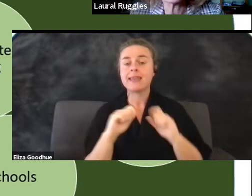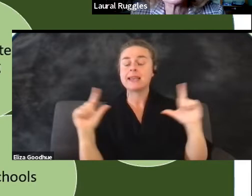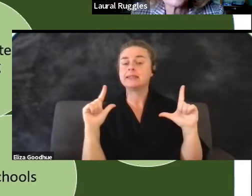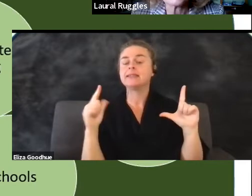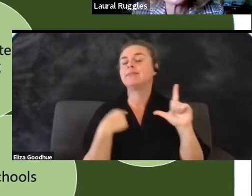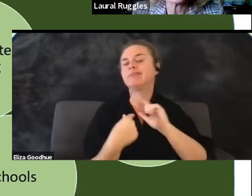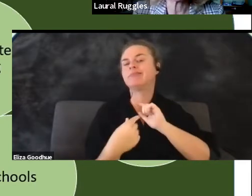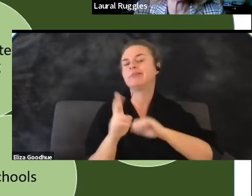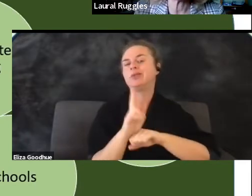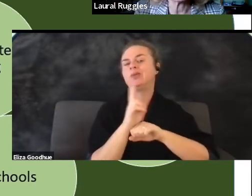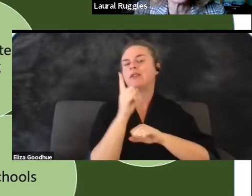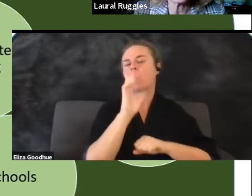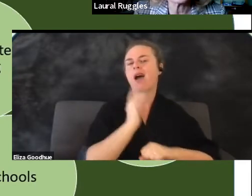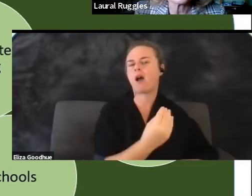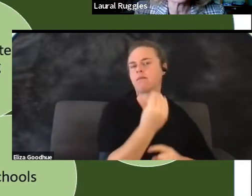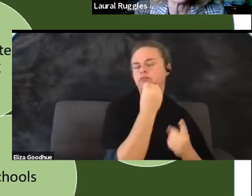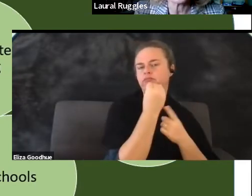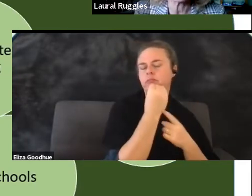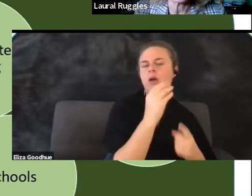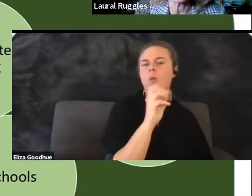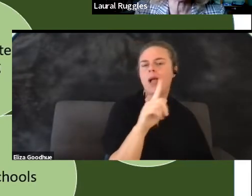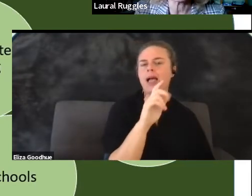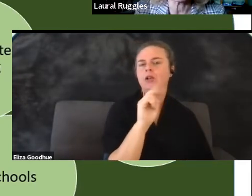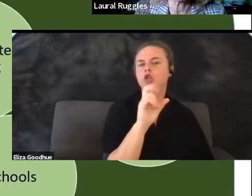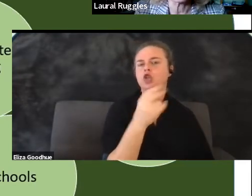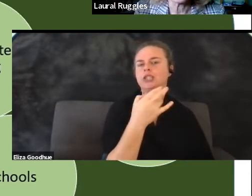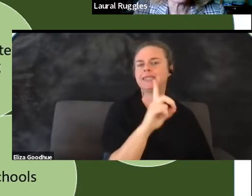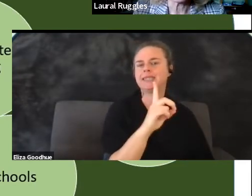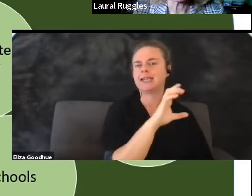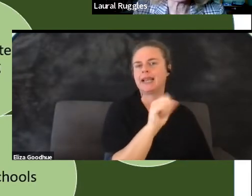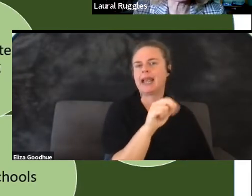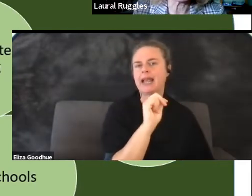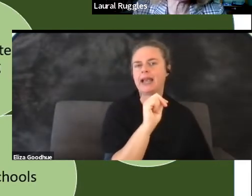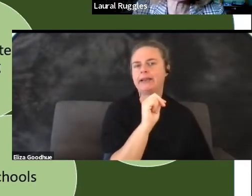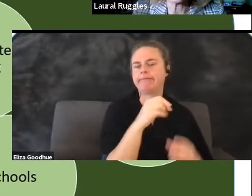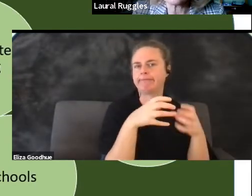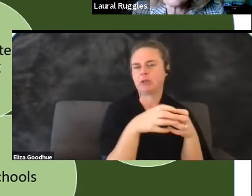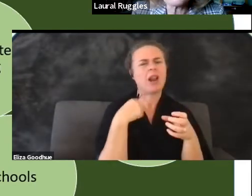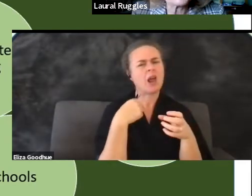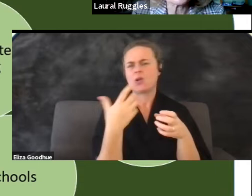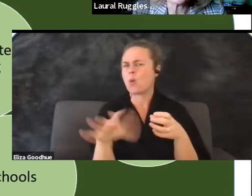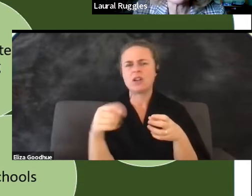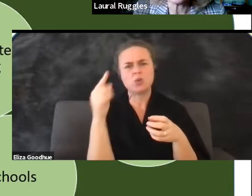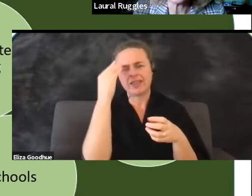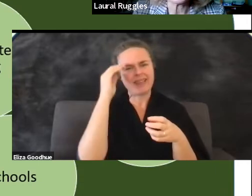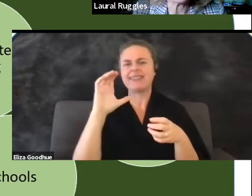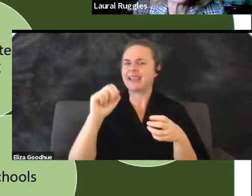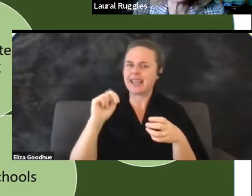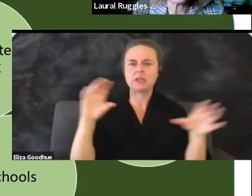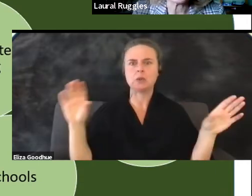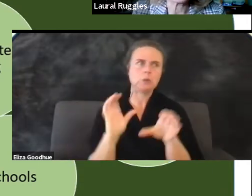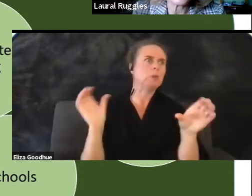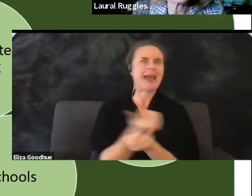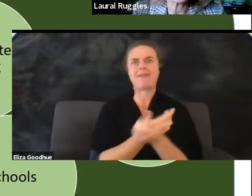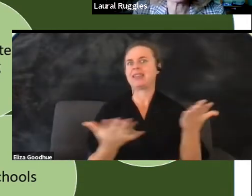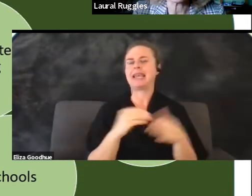the Well-Nourished Can, because I don't want you to think that the cans are doing all of the work in the community. That